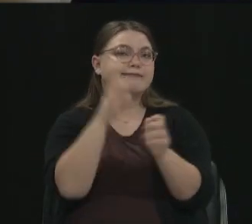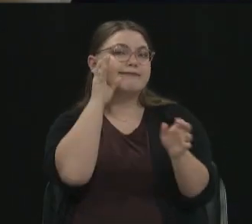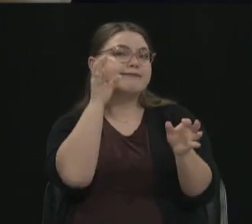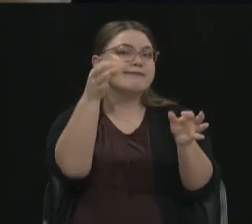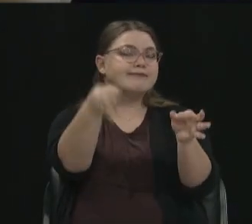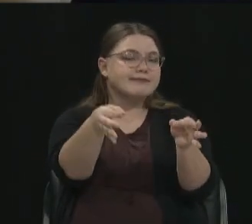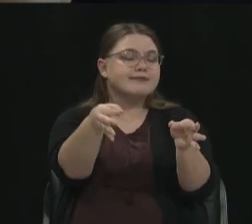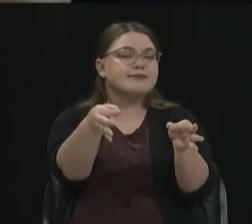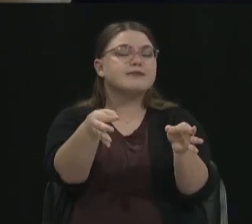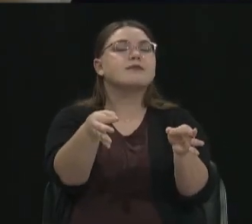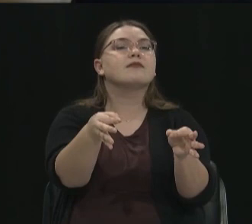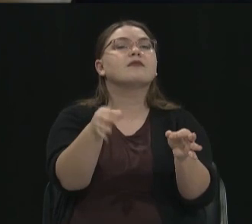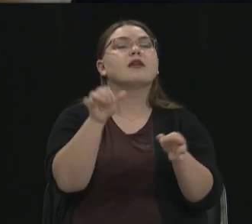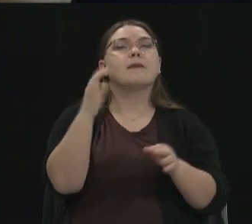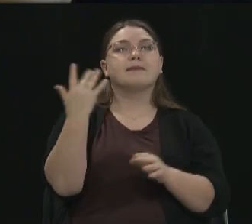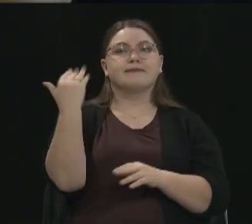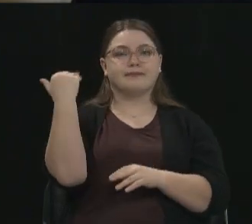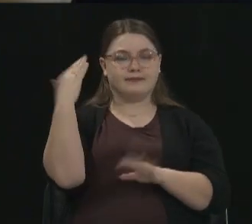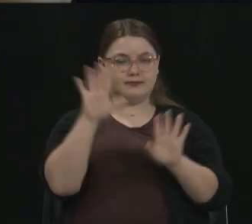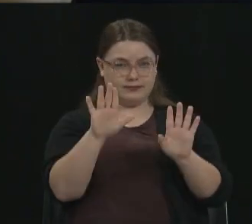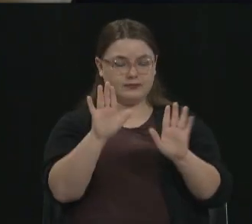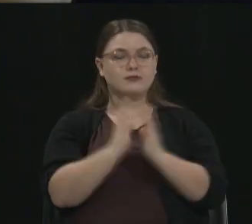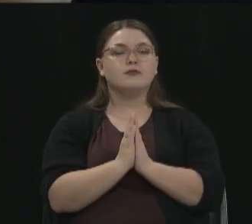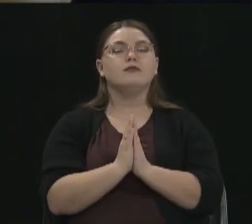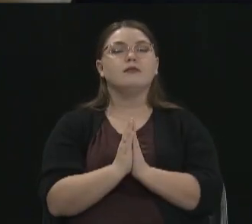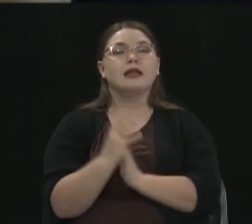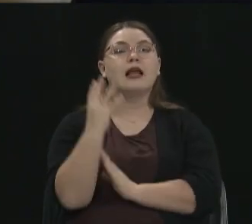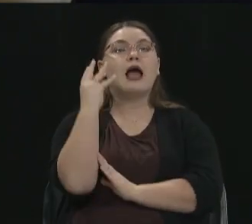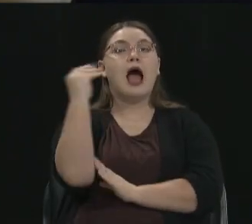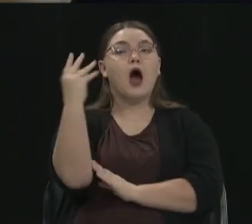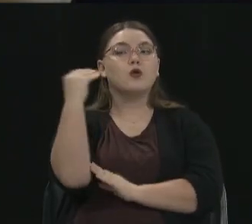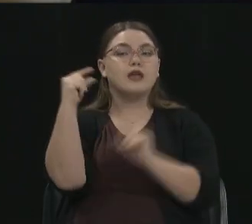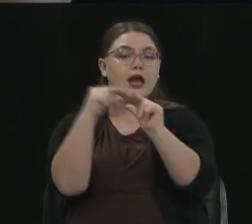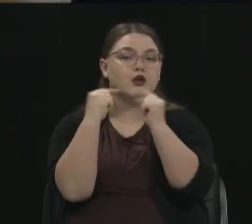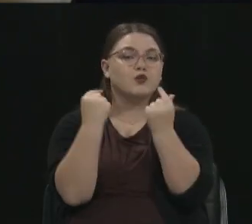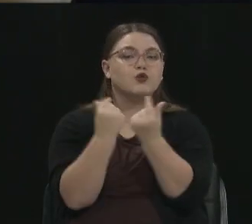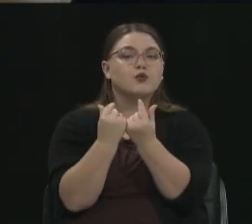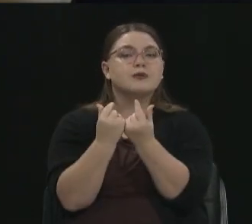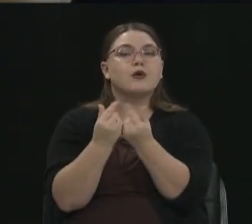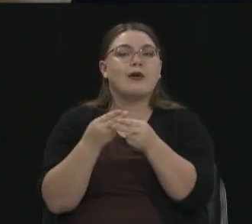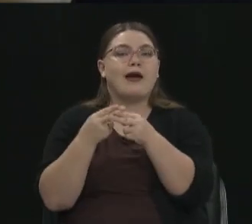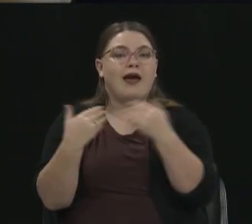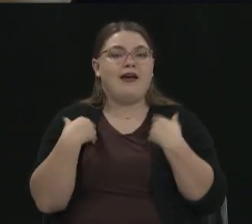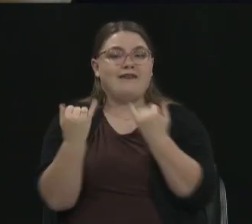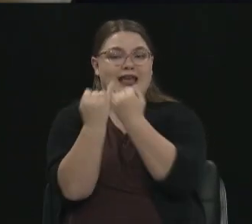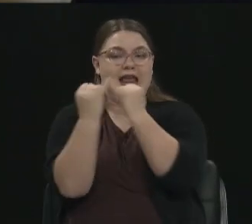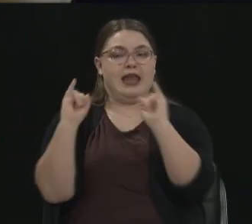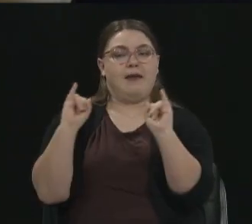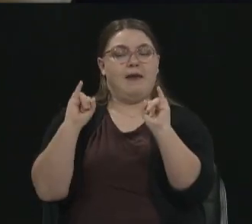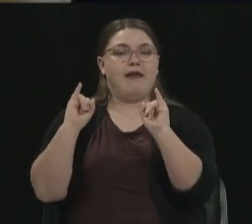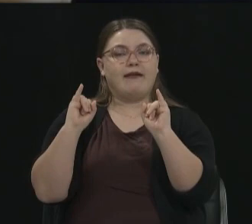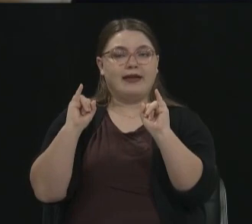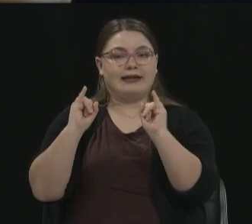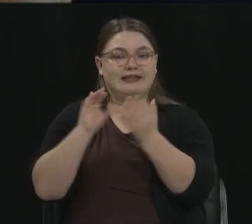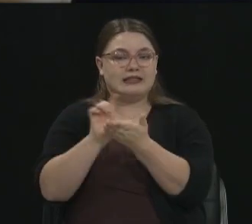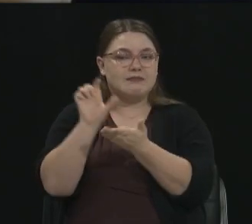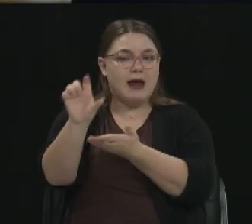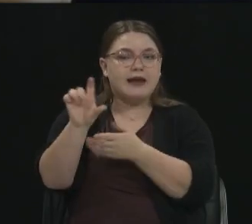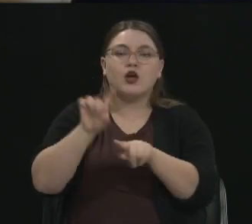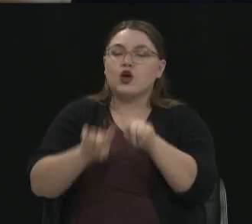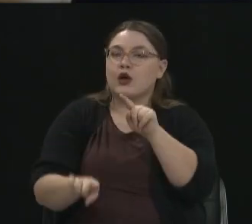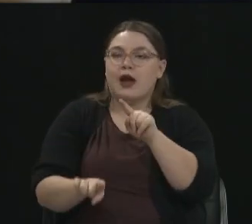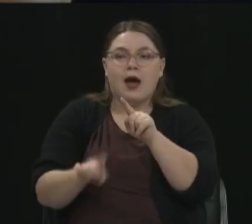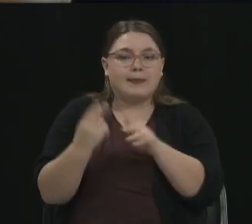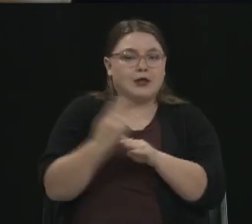outside groups could, what we call independent spending cannot be coordinated with a candidate. And that did